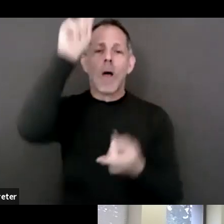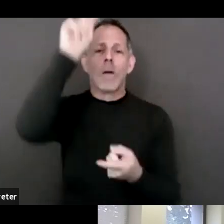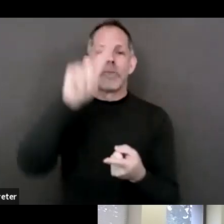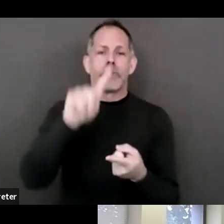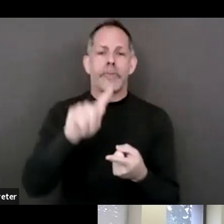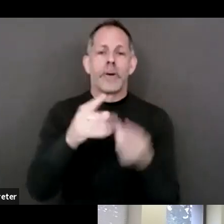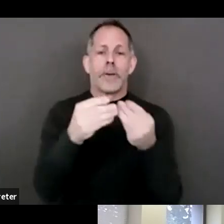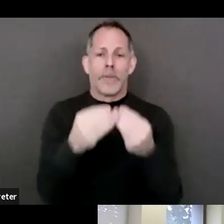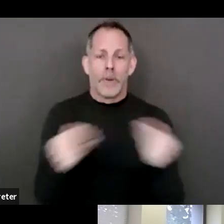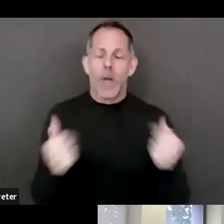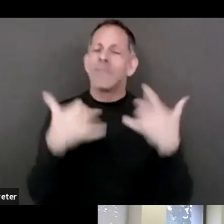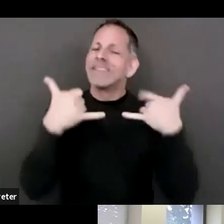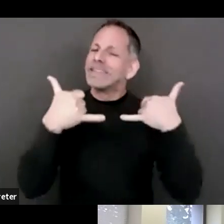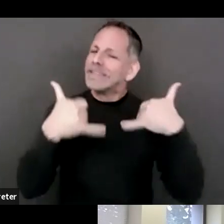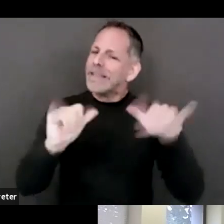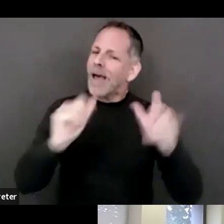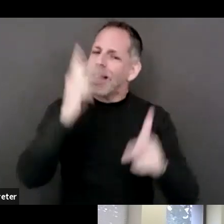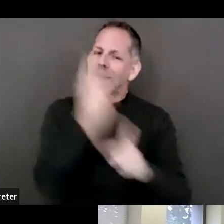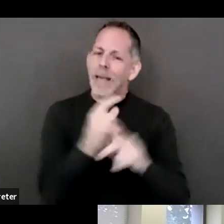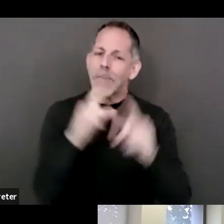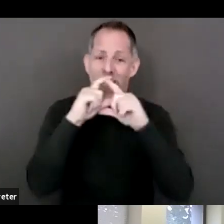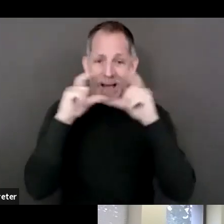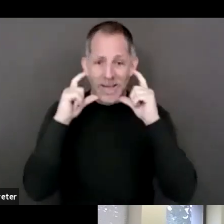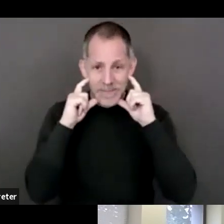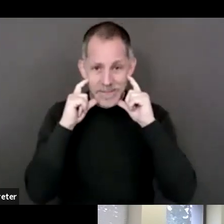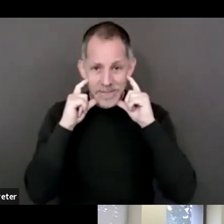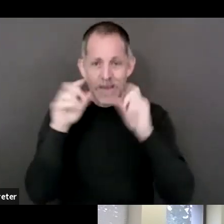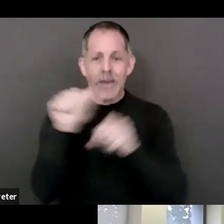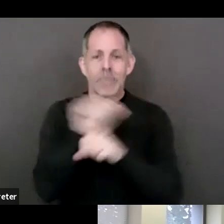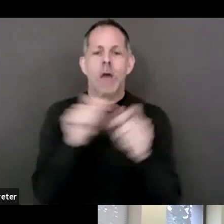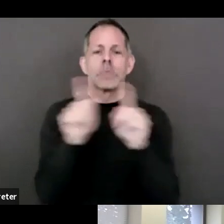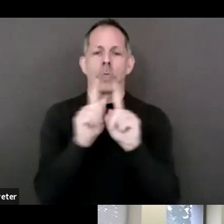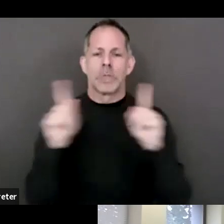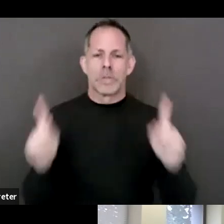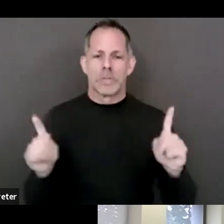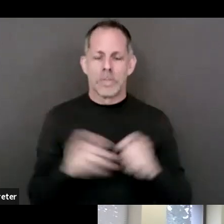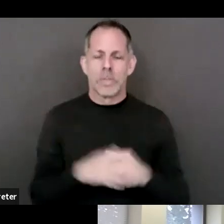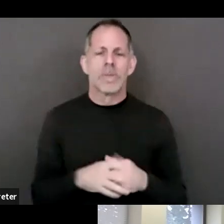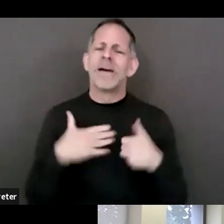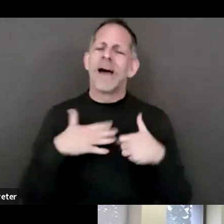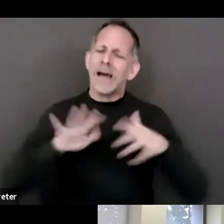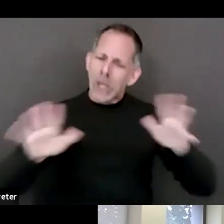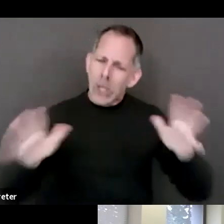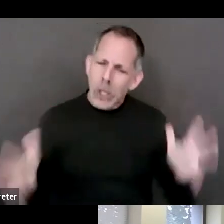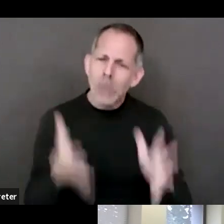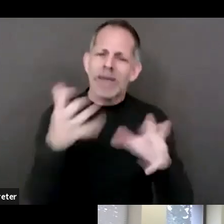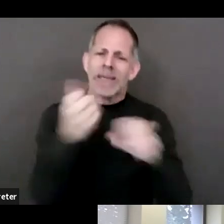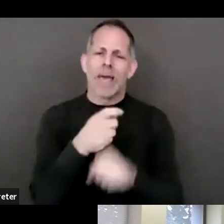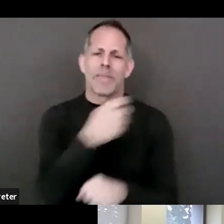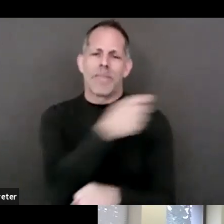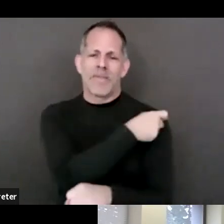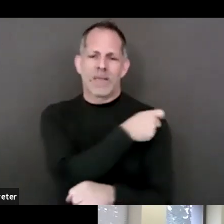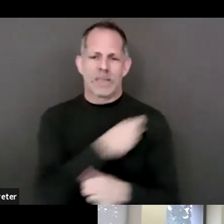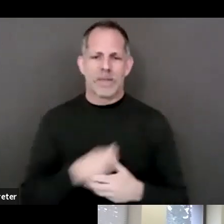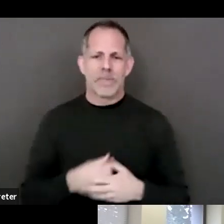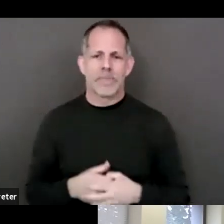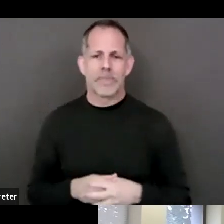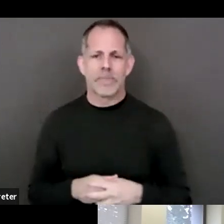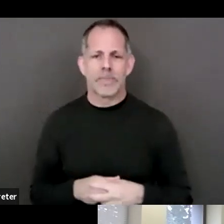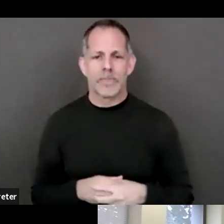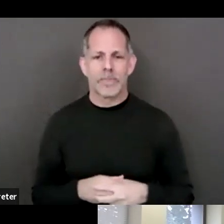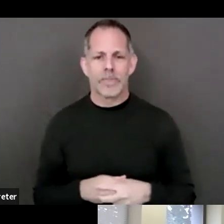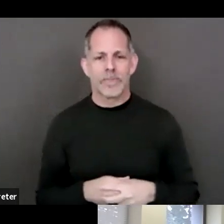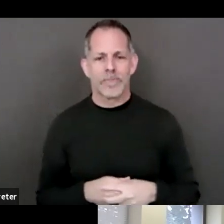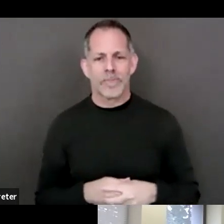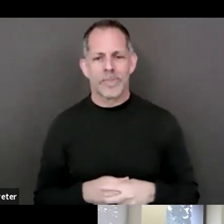way forward. So please don't miss your shot at getting your shot. And to talk more about how we're doing